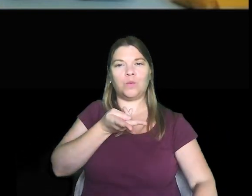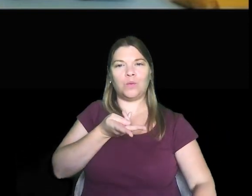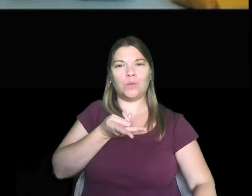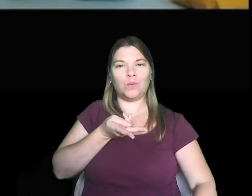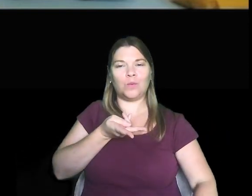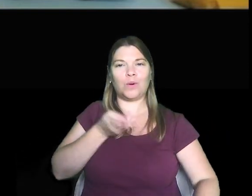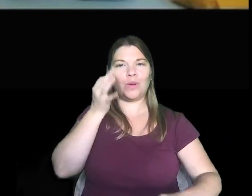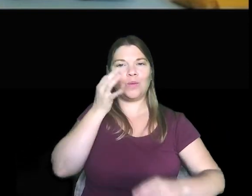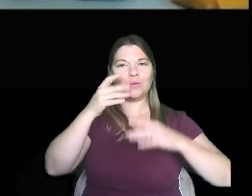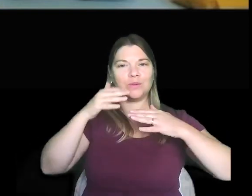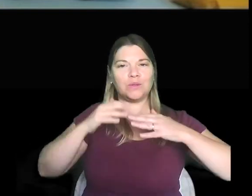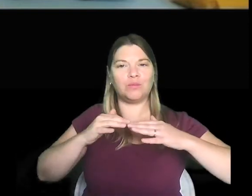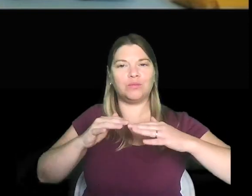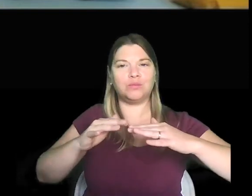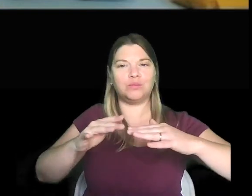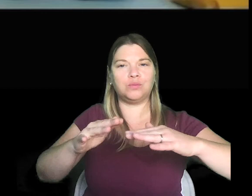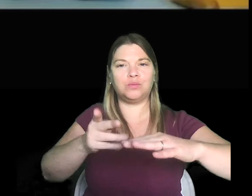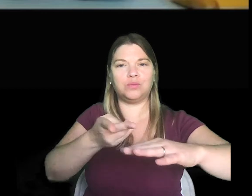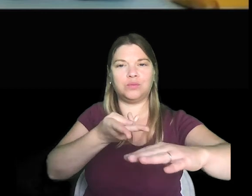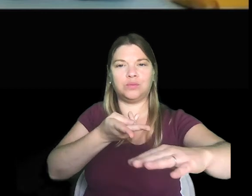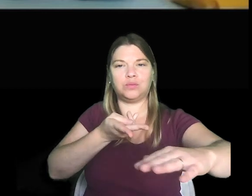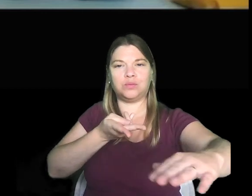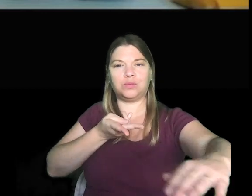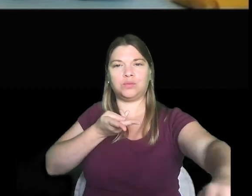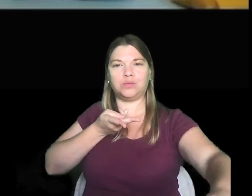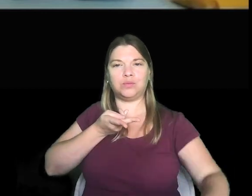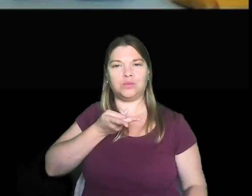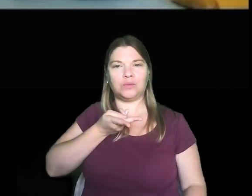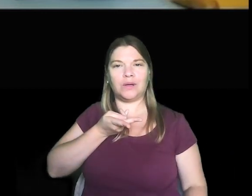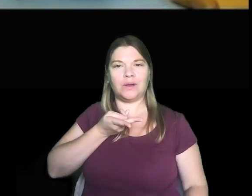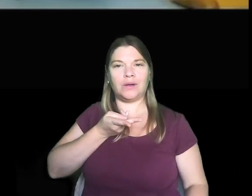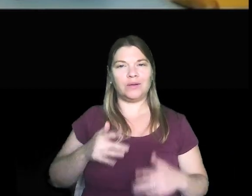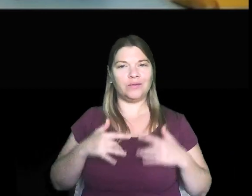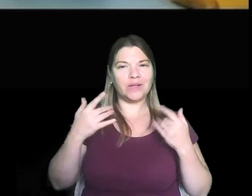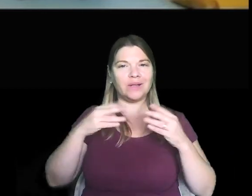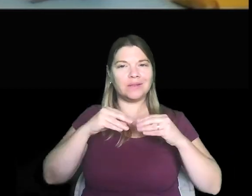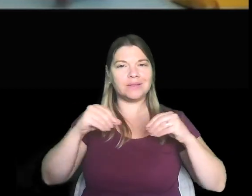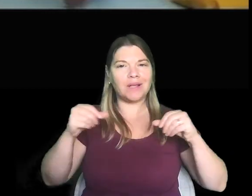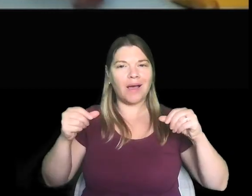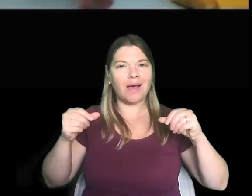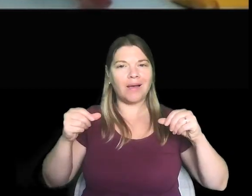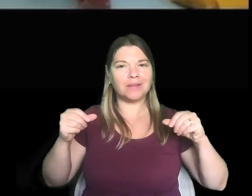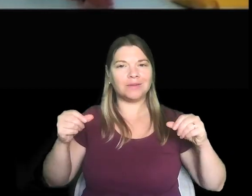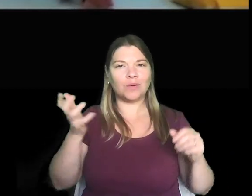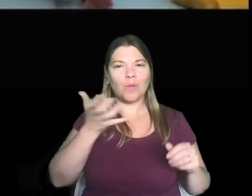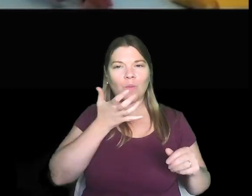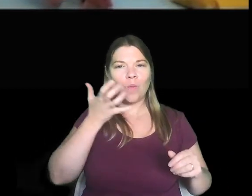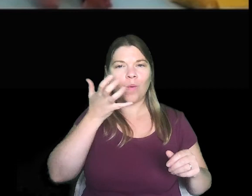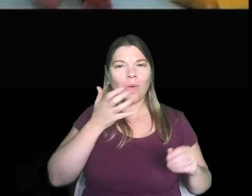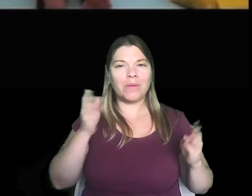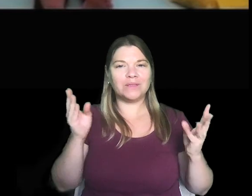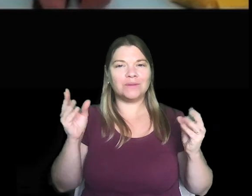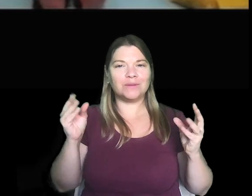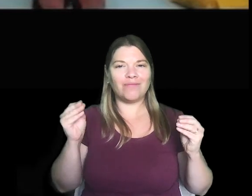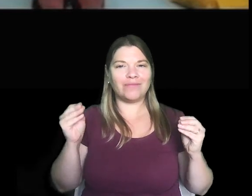The sand underneath your skin is warm and soft. You feel it slip through your fingers and your toes.